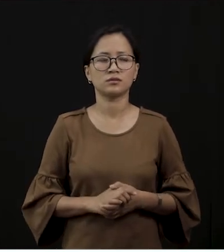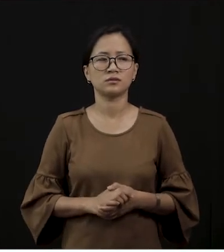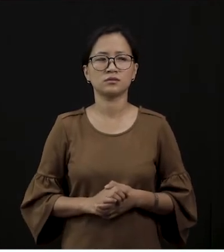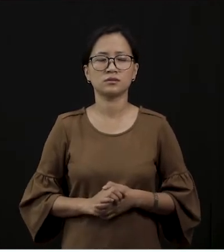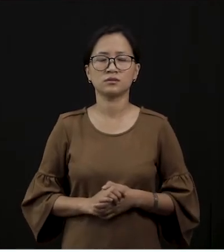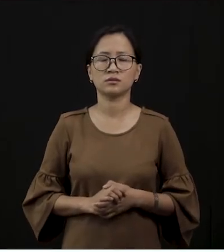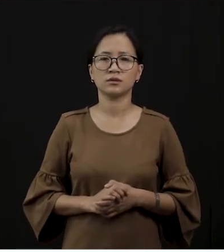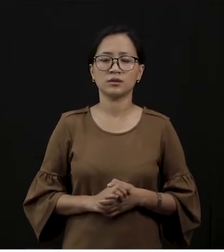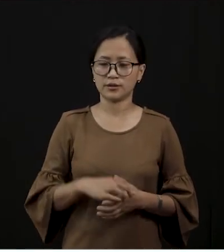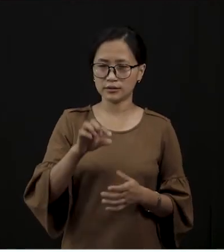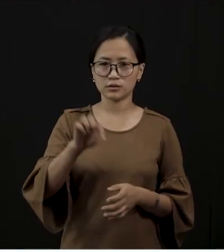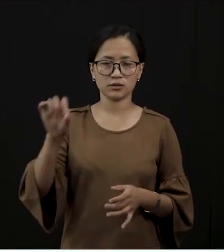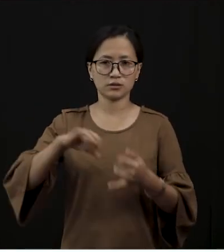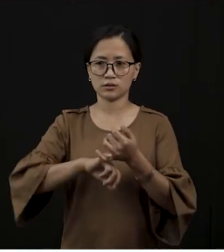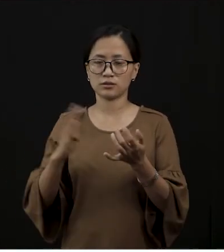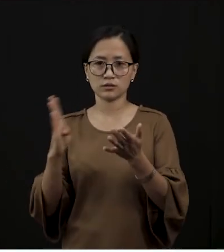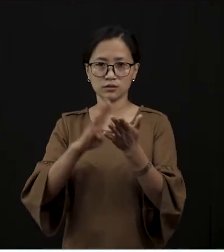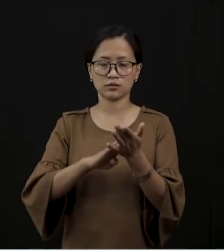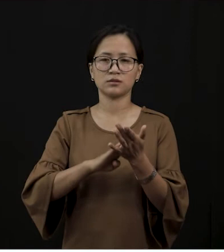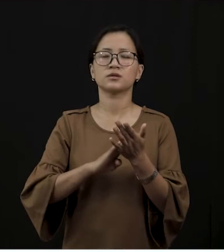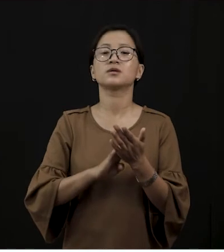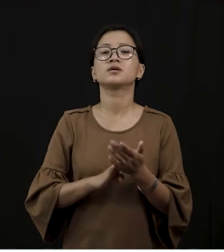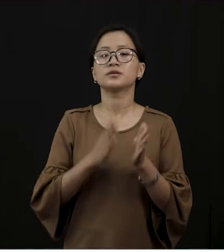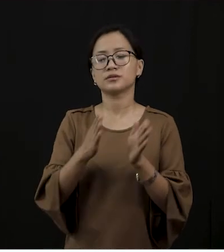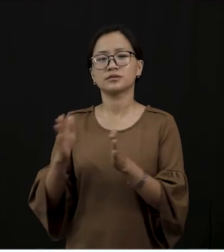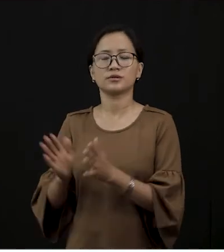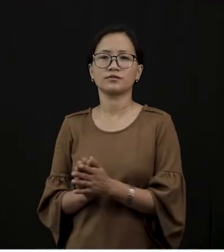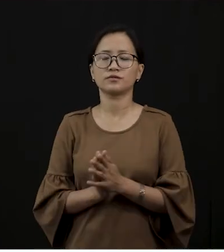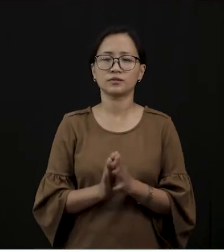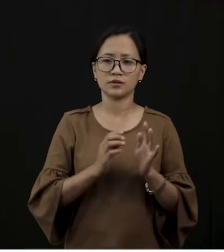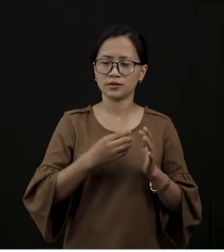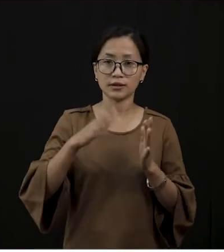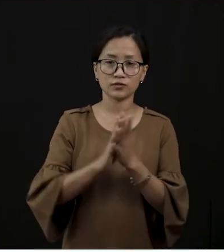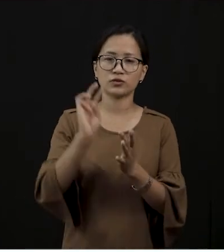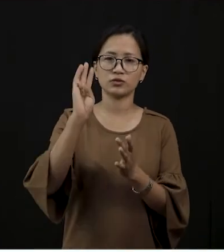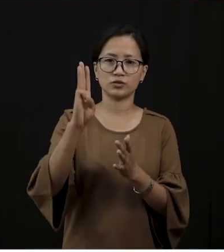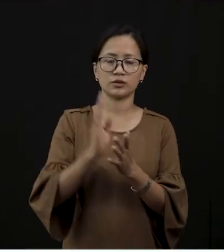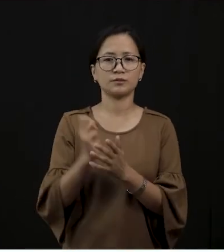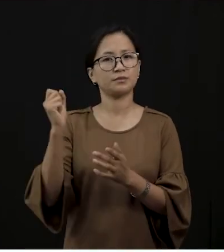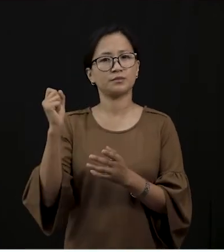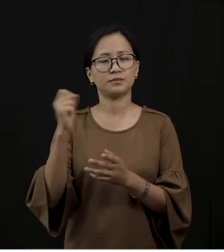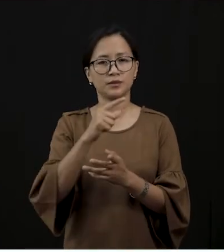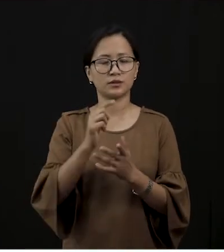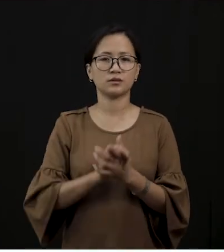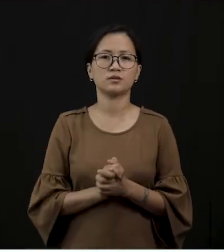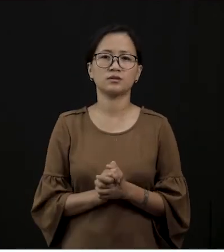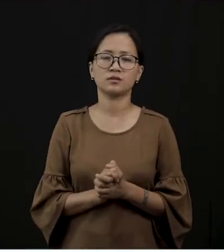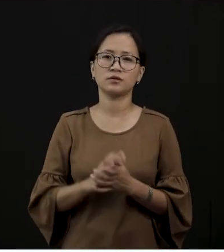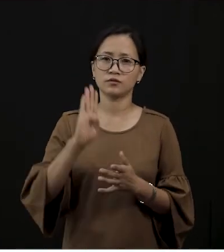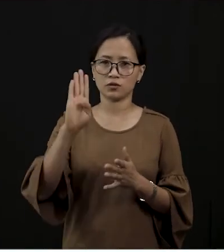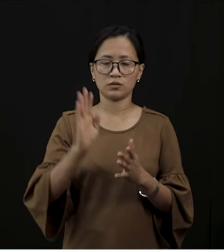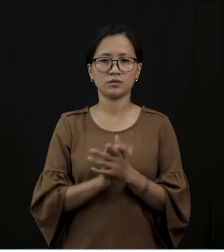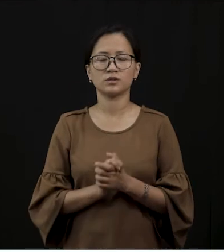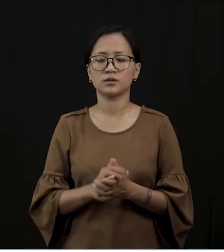Then, each season lasts for about 3 months. Okay. Total number of seasons